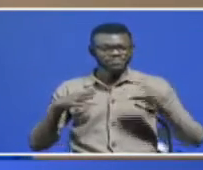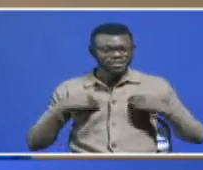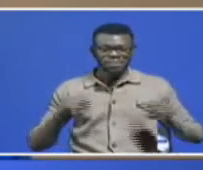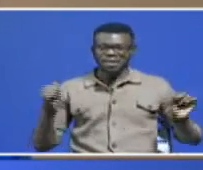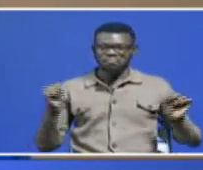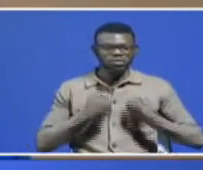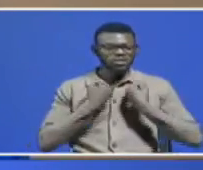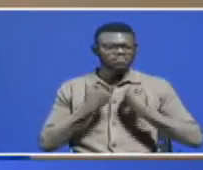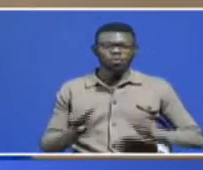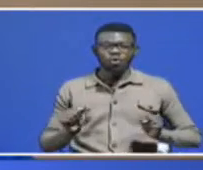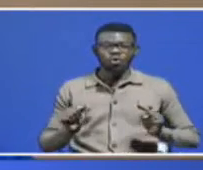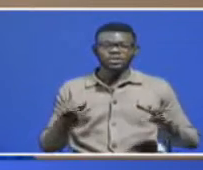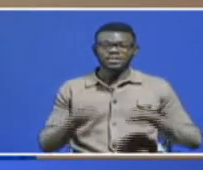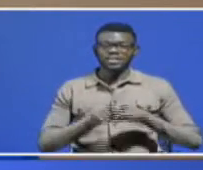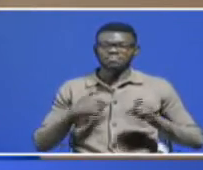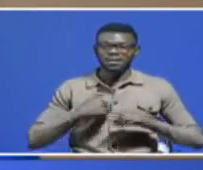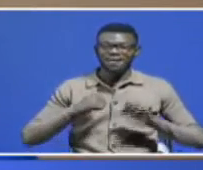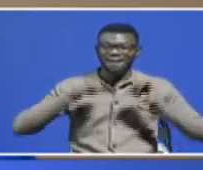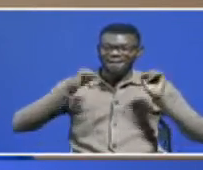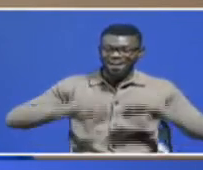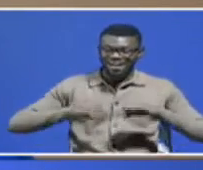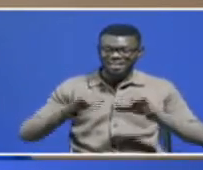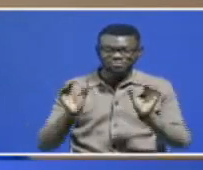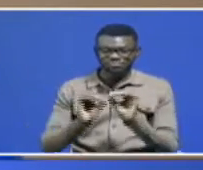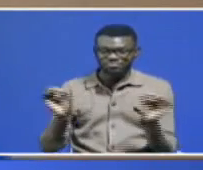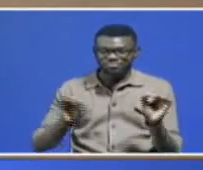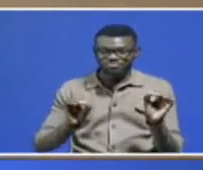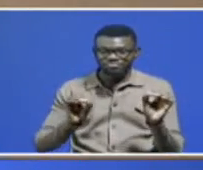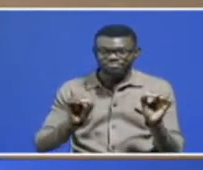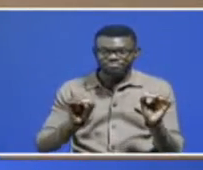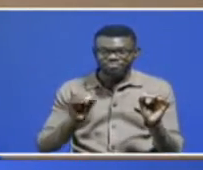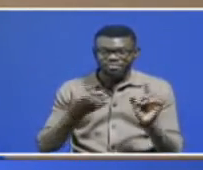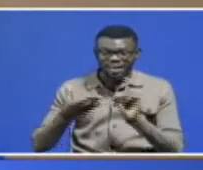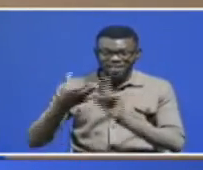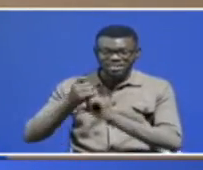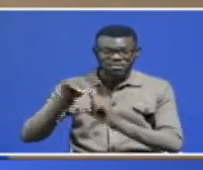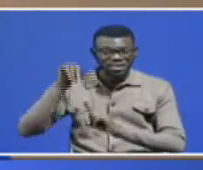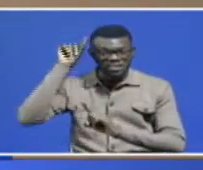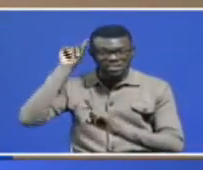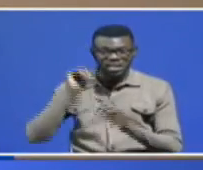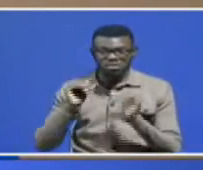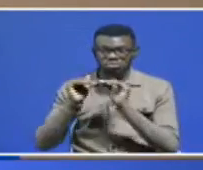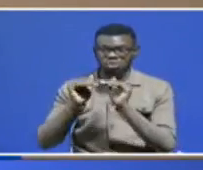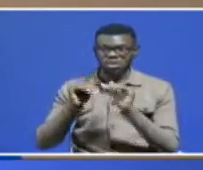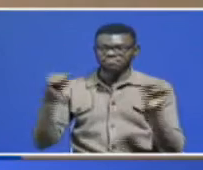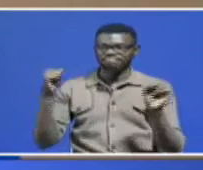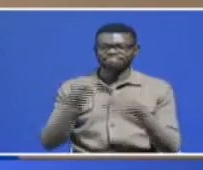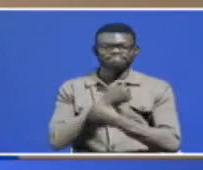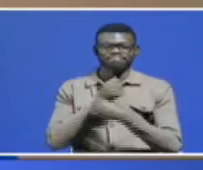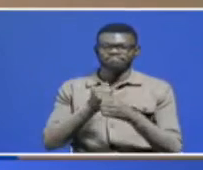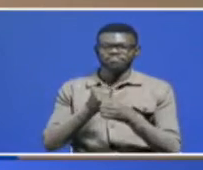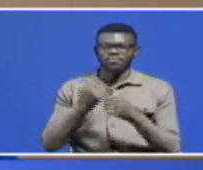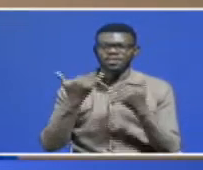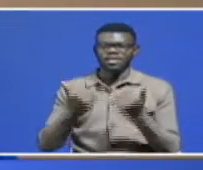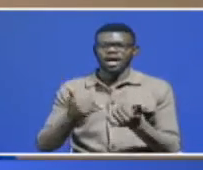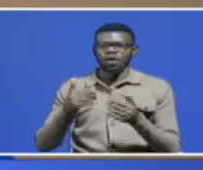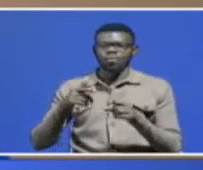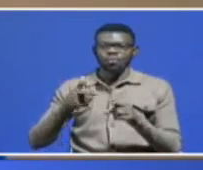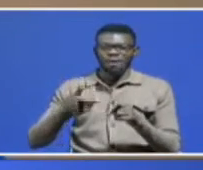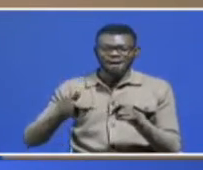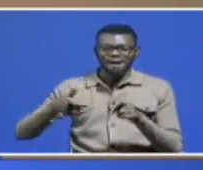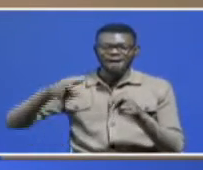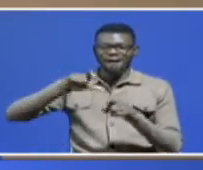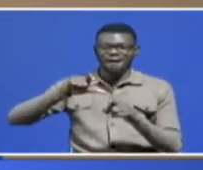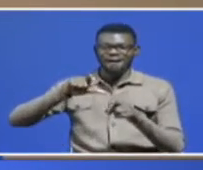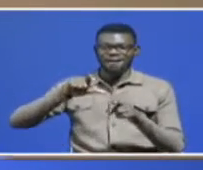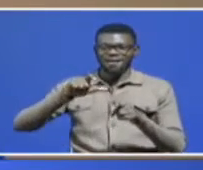And I don't think I would agree, therefore, that we will be achieving gender equality. What we have is a top-up, that we shall